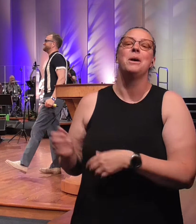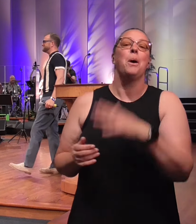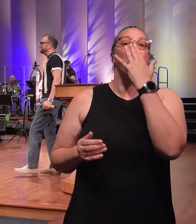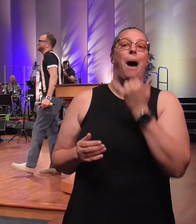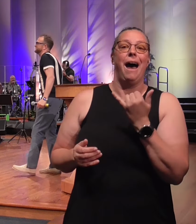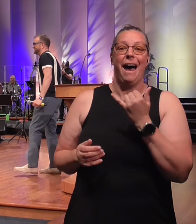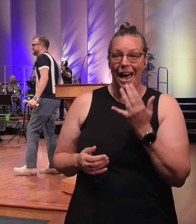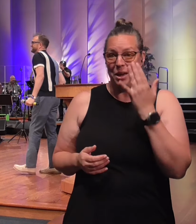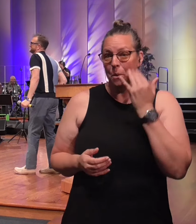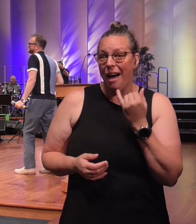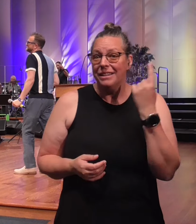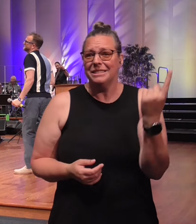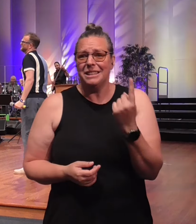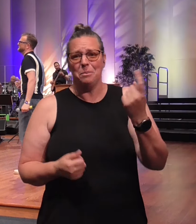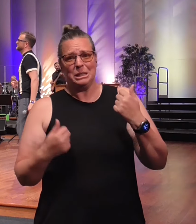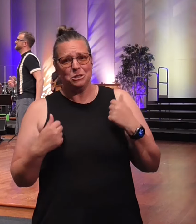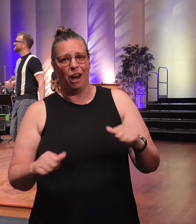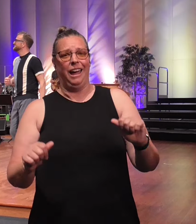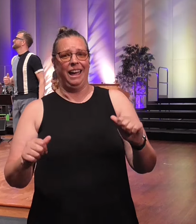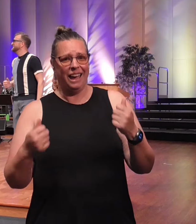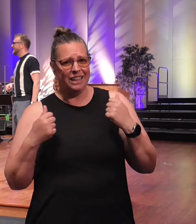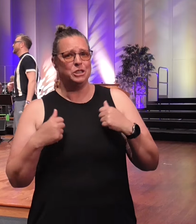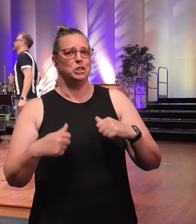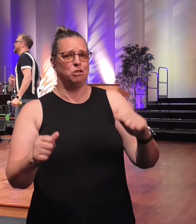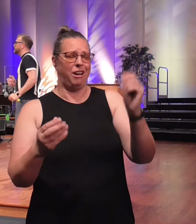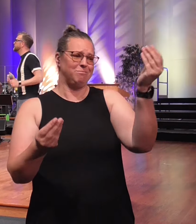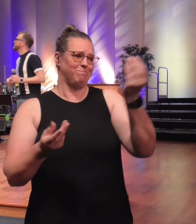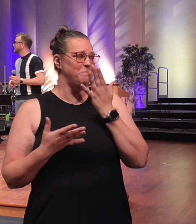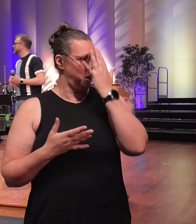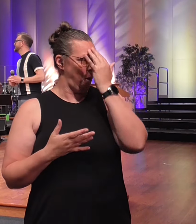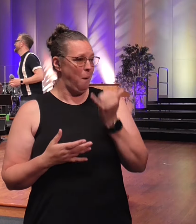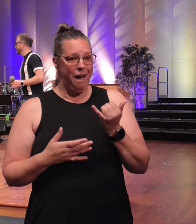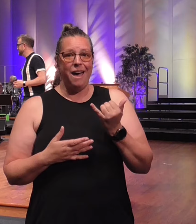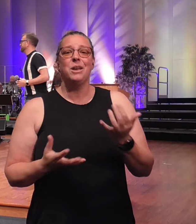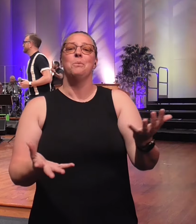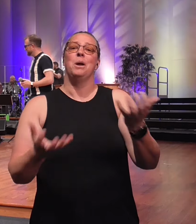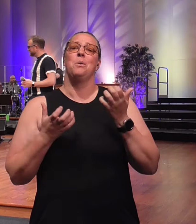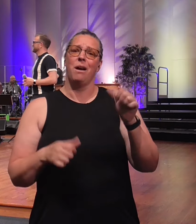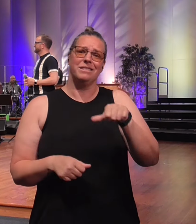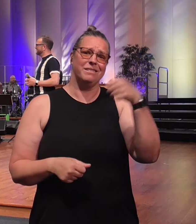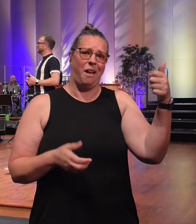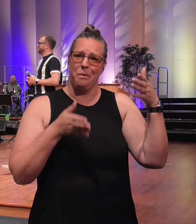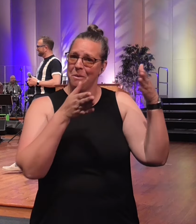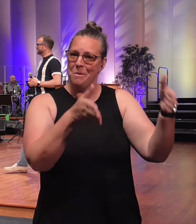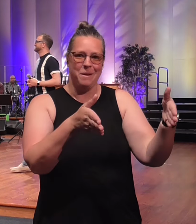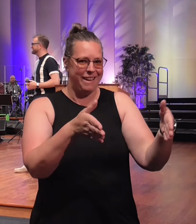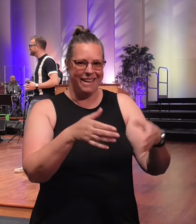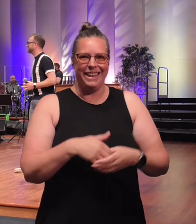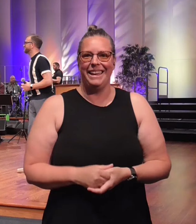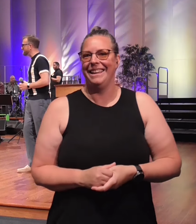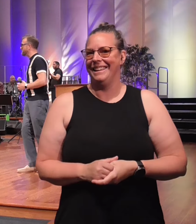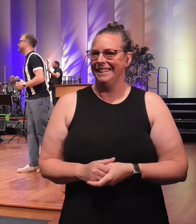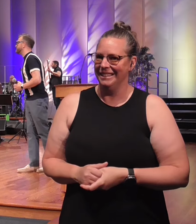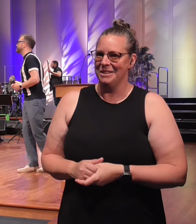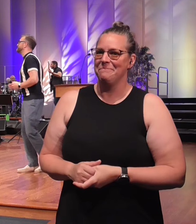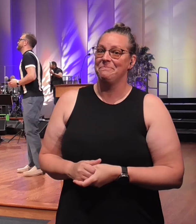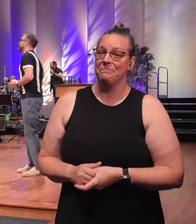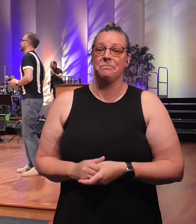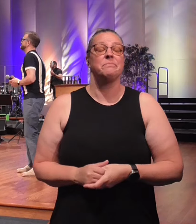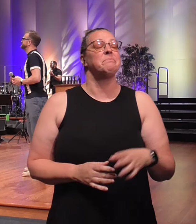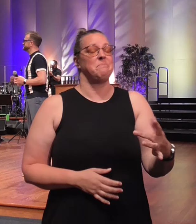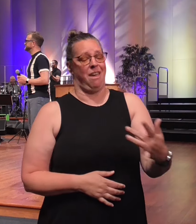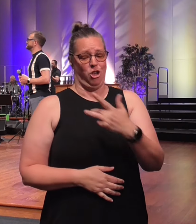Why is someone trying? Tell me why we would want it any other way. Yeah,